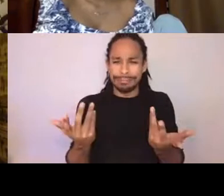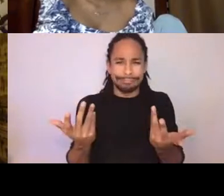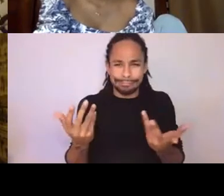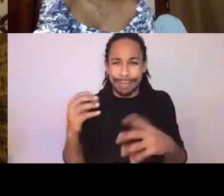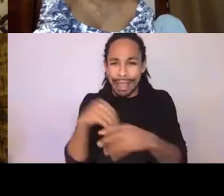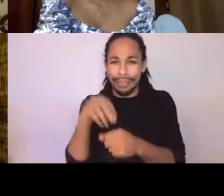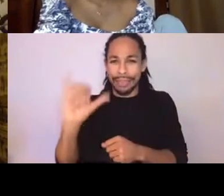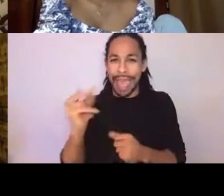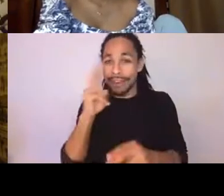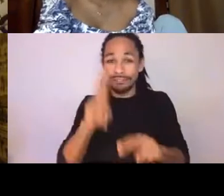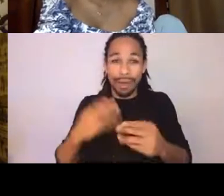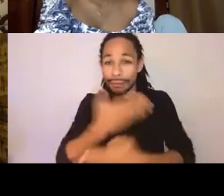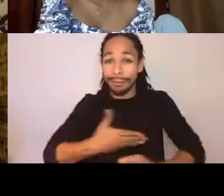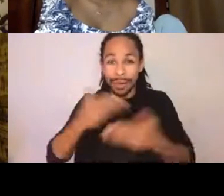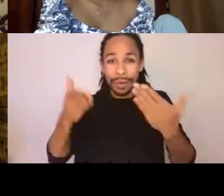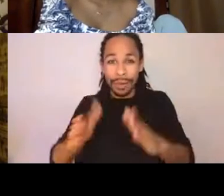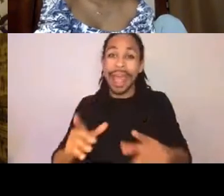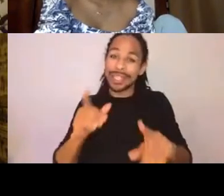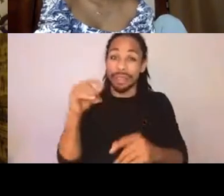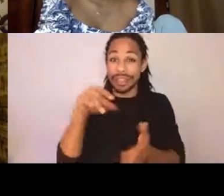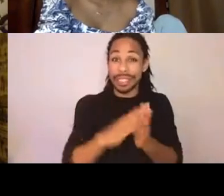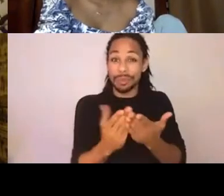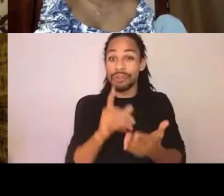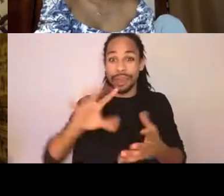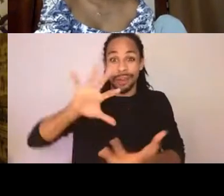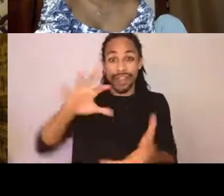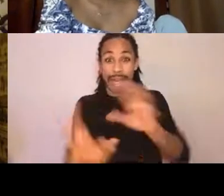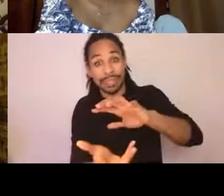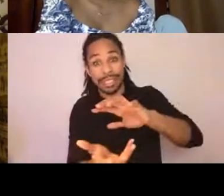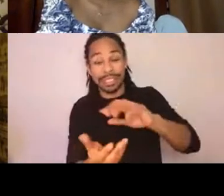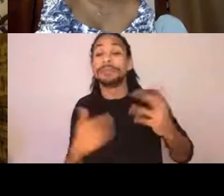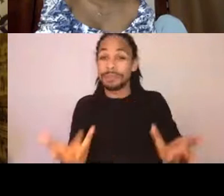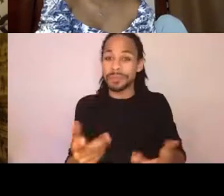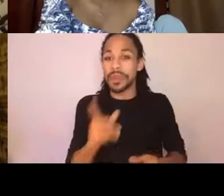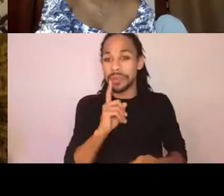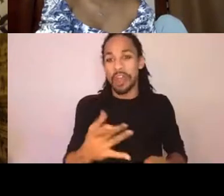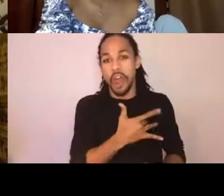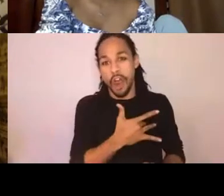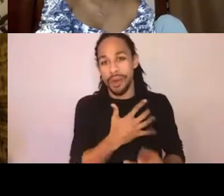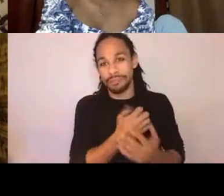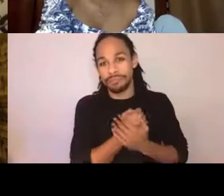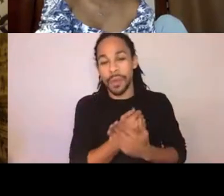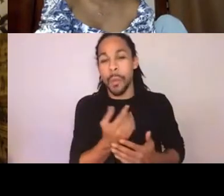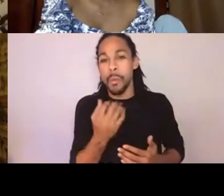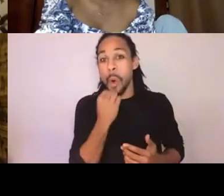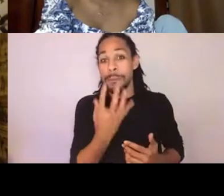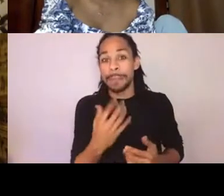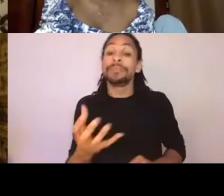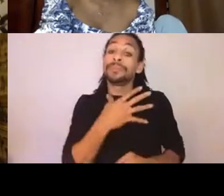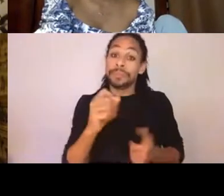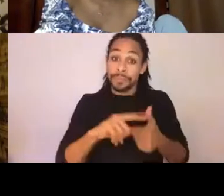beautiful, heartwarming and funny way. So I encourage everybody to read that. And then I'll also mention just personally,